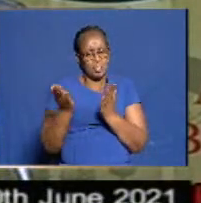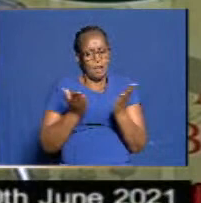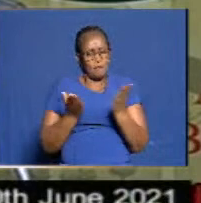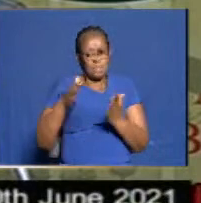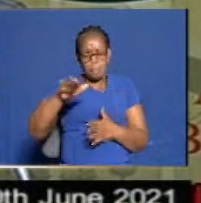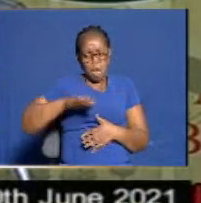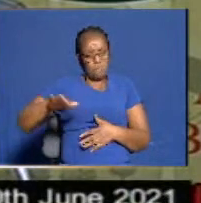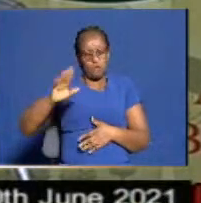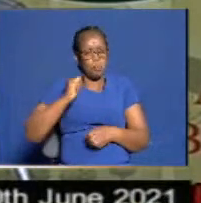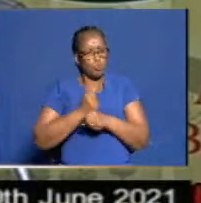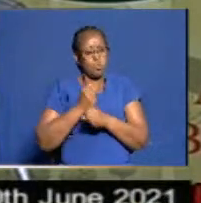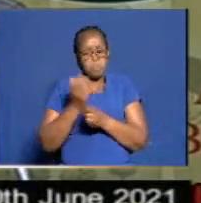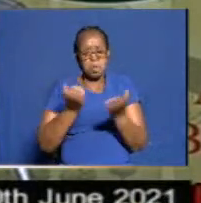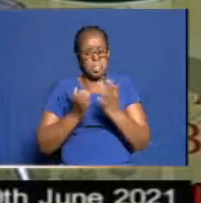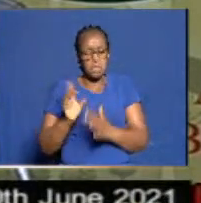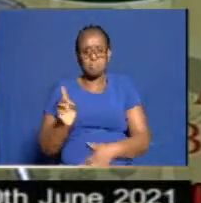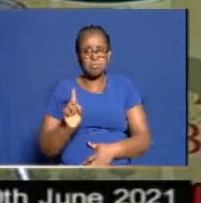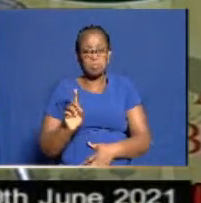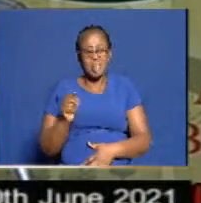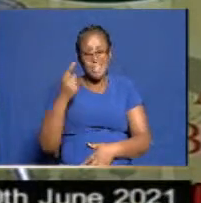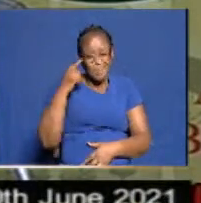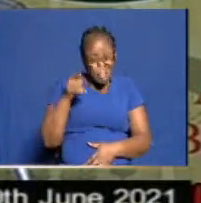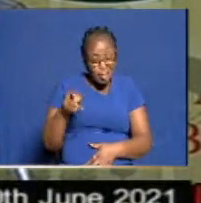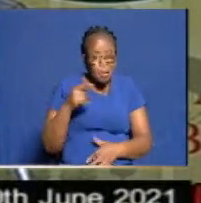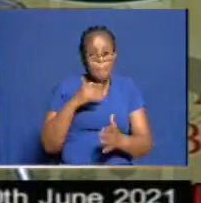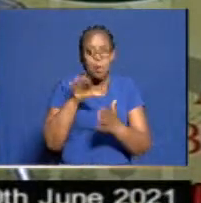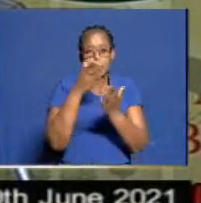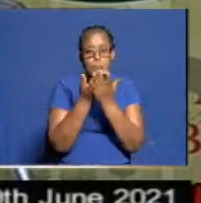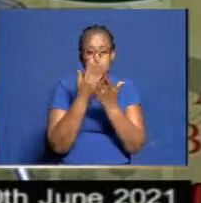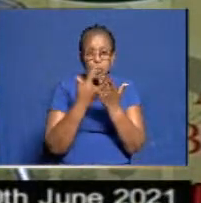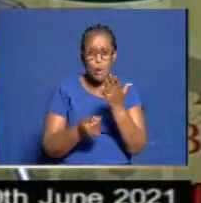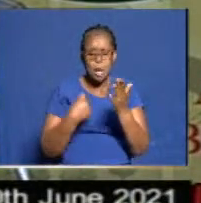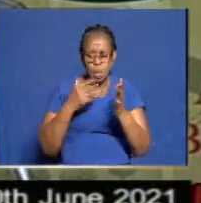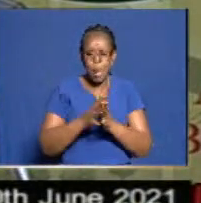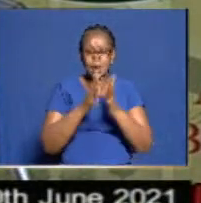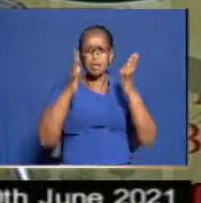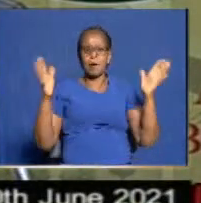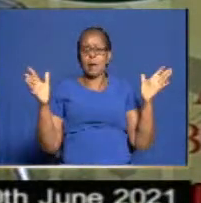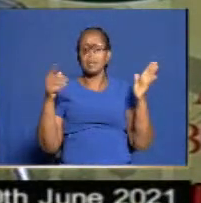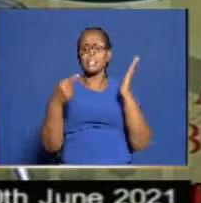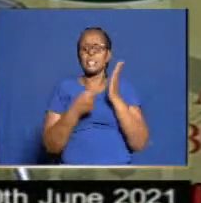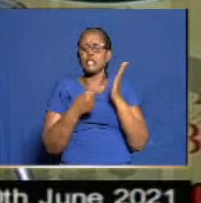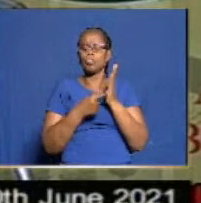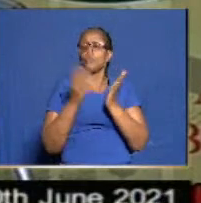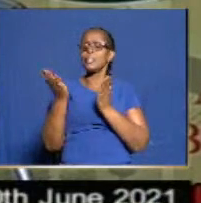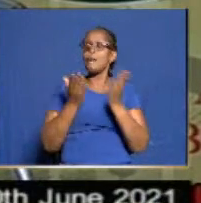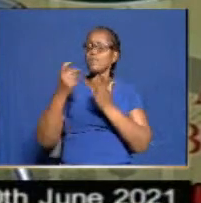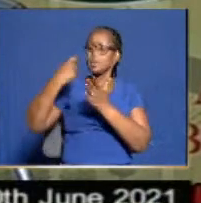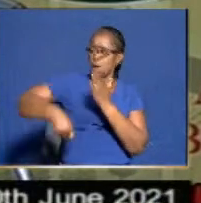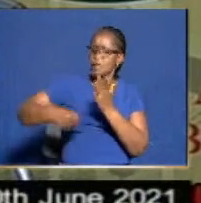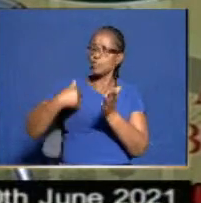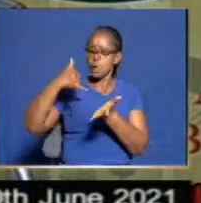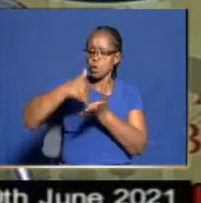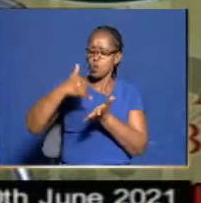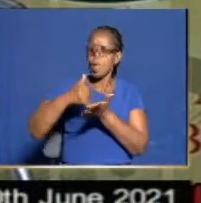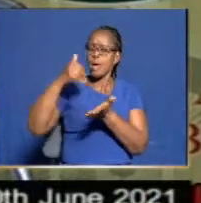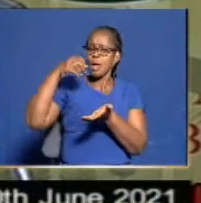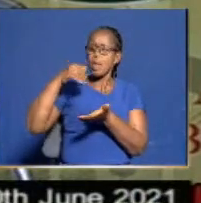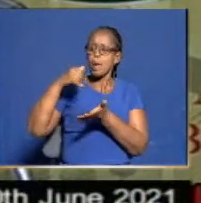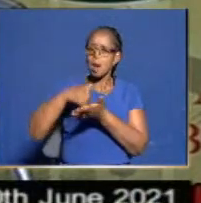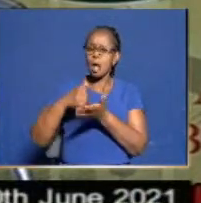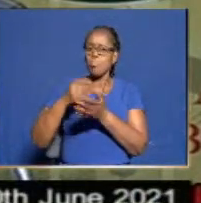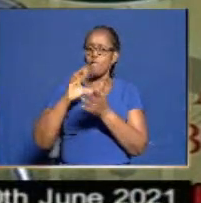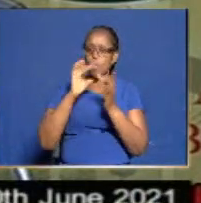business. In this regard, I propose to expand the scope of the digital service tax to include income derived from